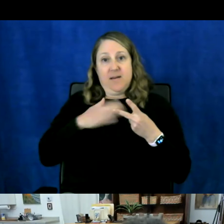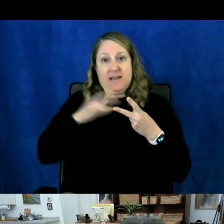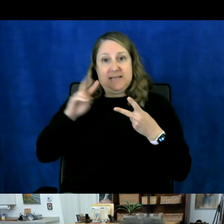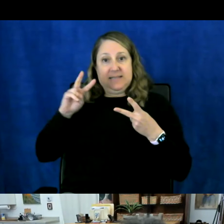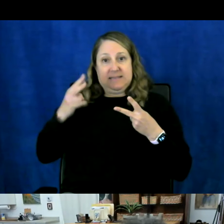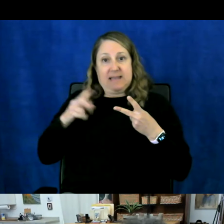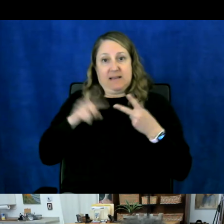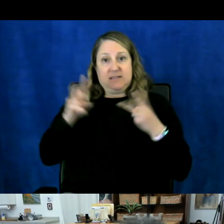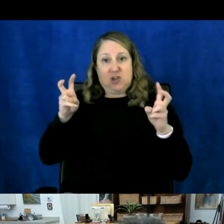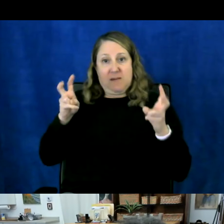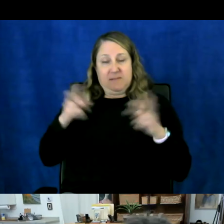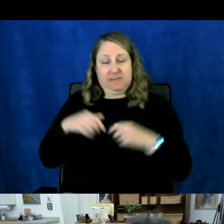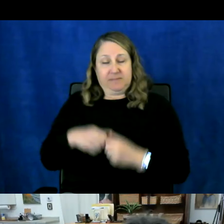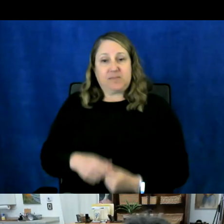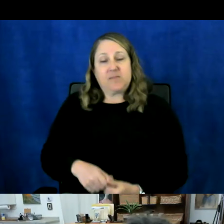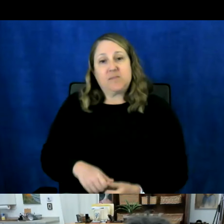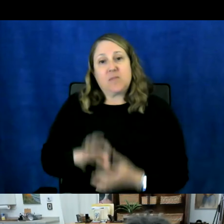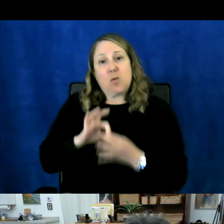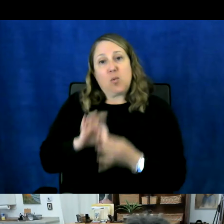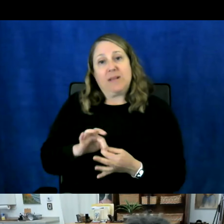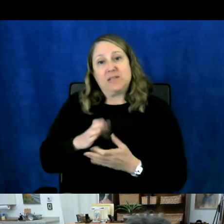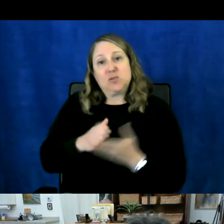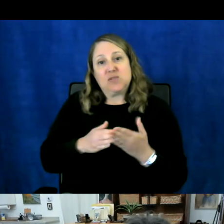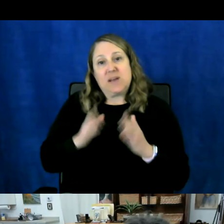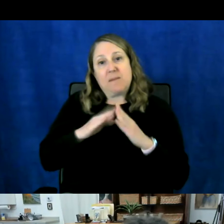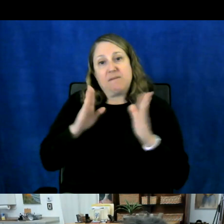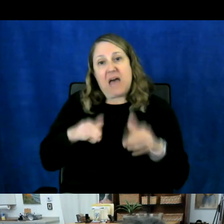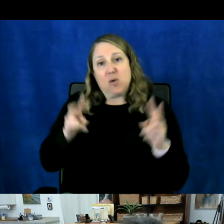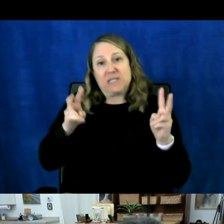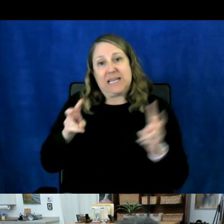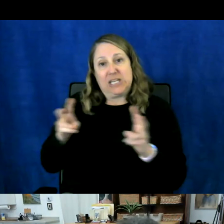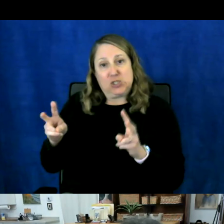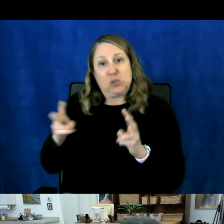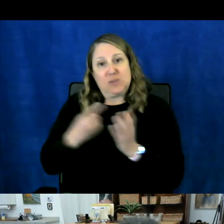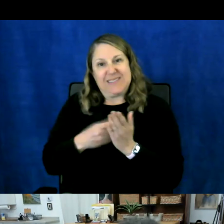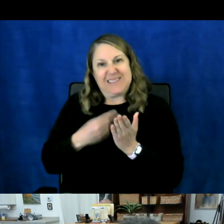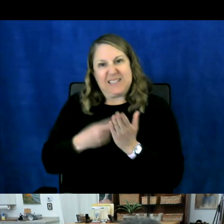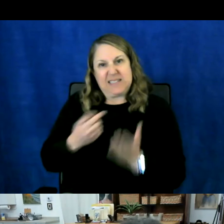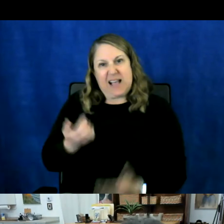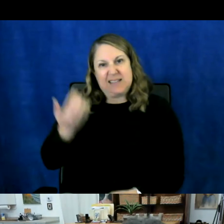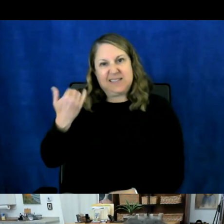is relates to some of the housing issues that were discussed earlier,